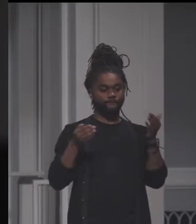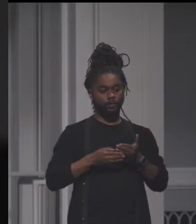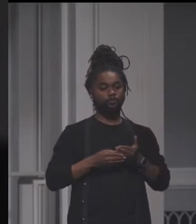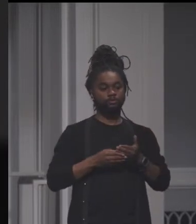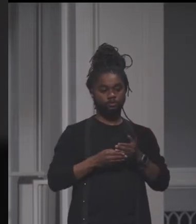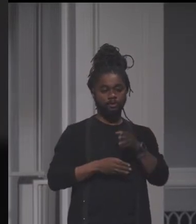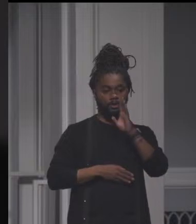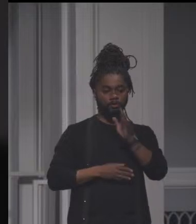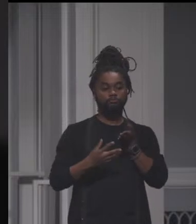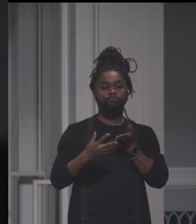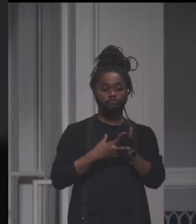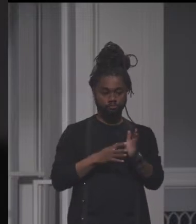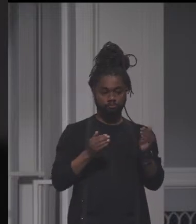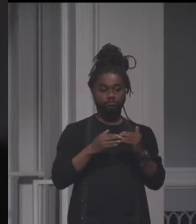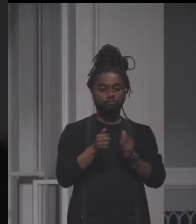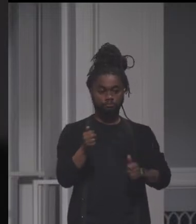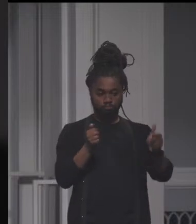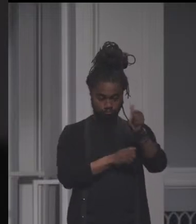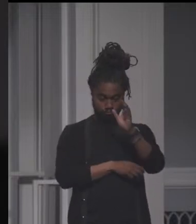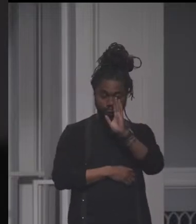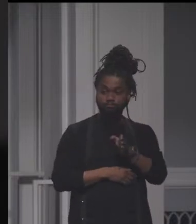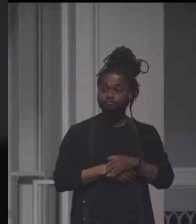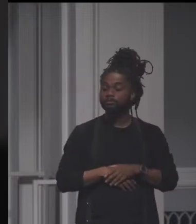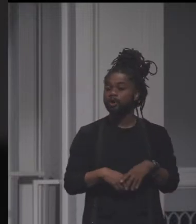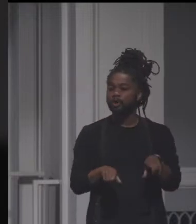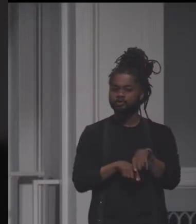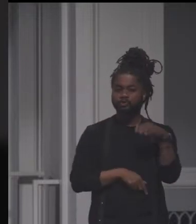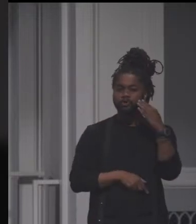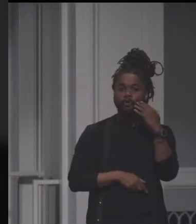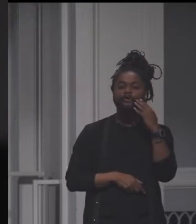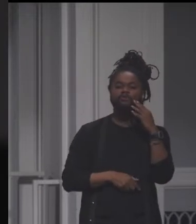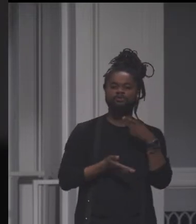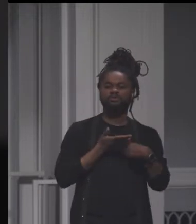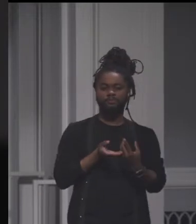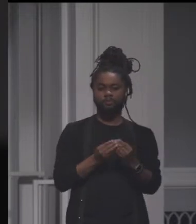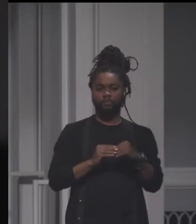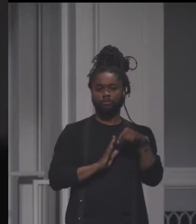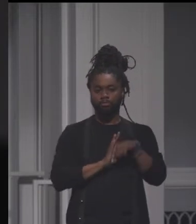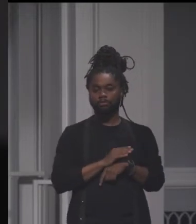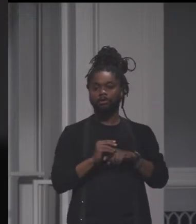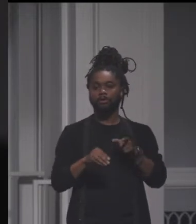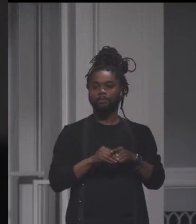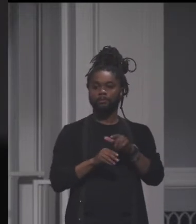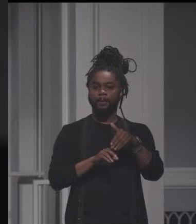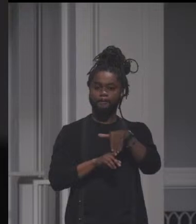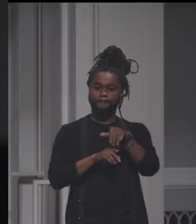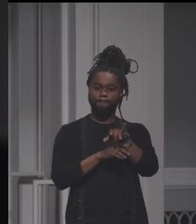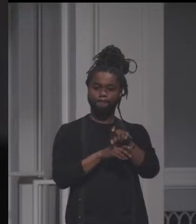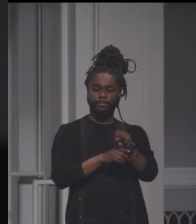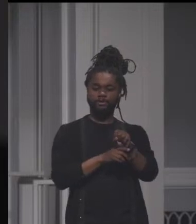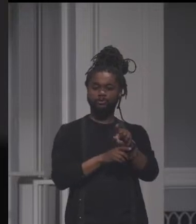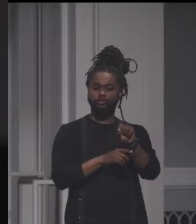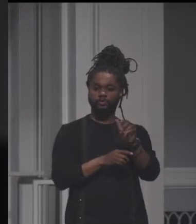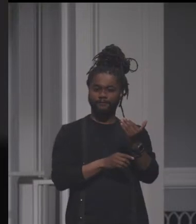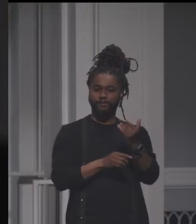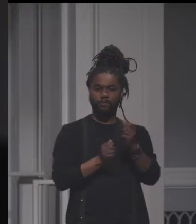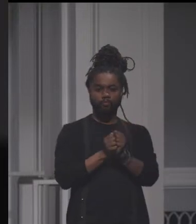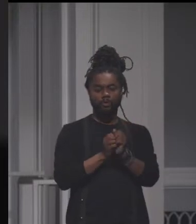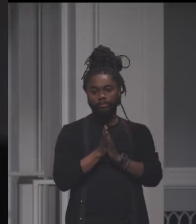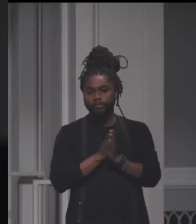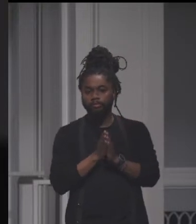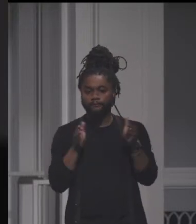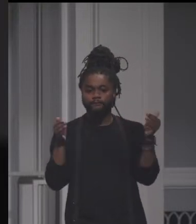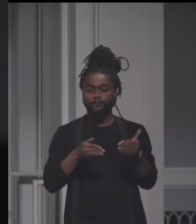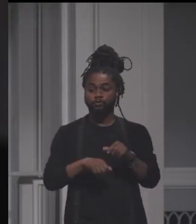Heterotopia. She's also known for uncovering bias in the literary world and showing in 2015 through data-driven work